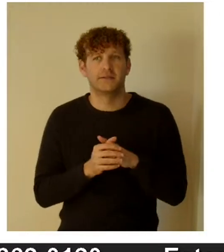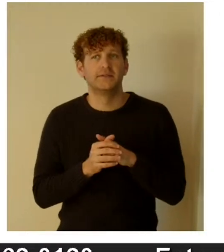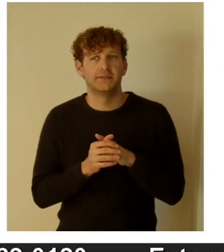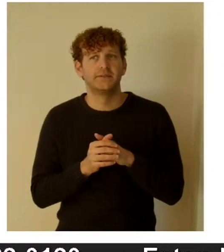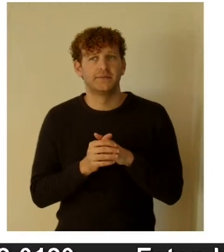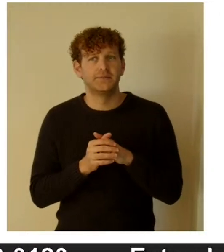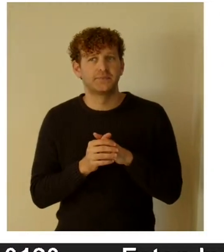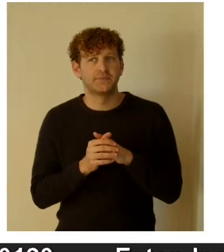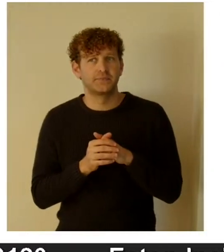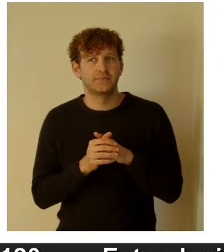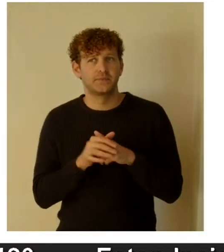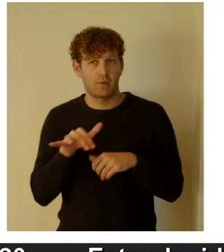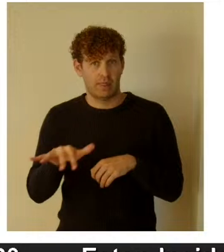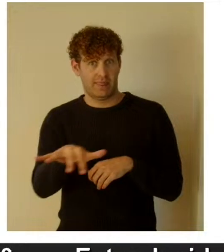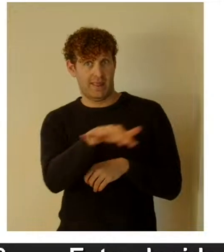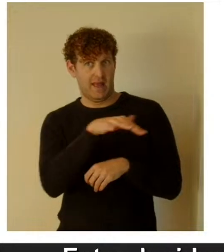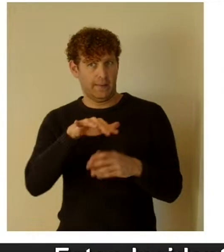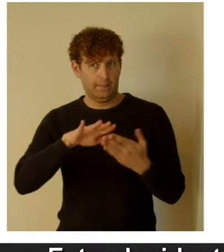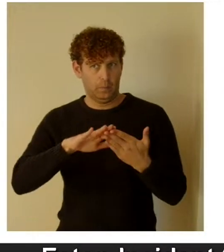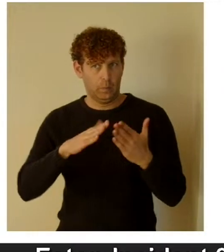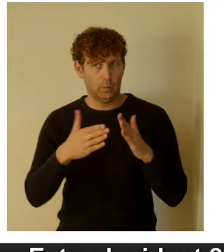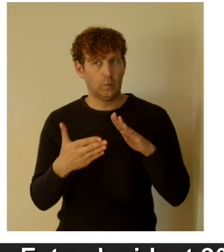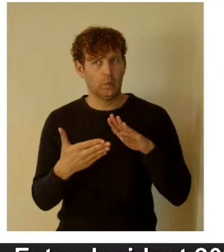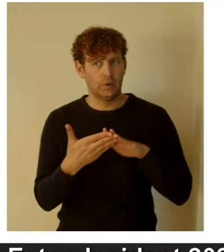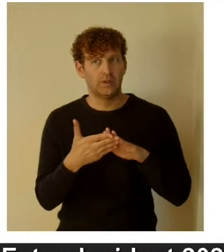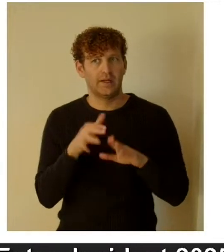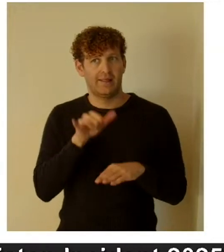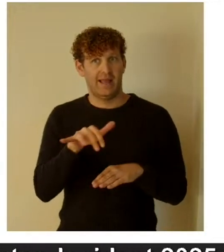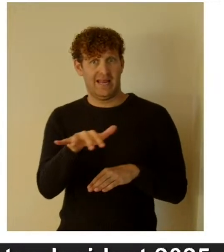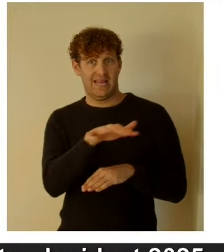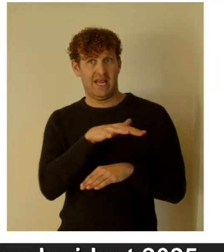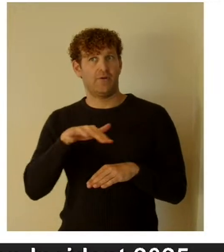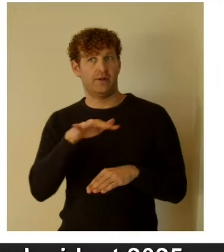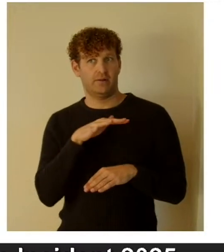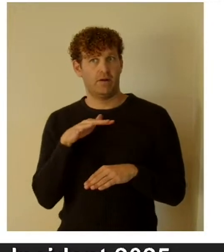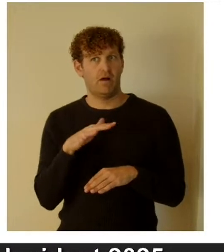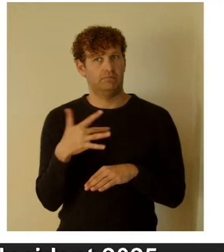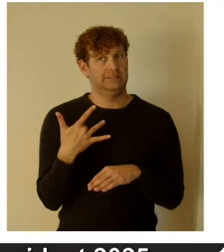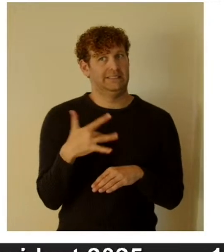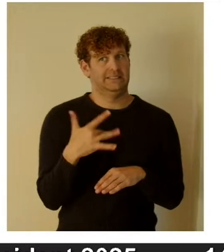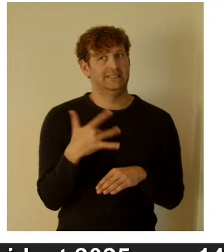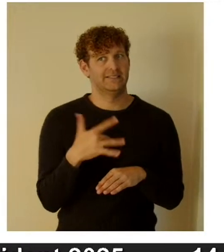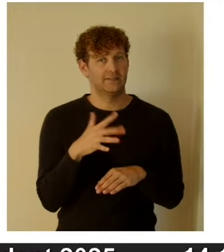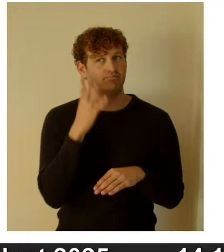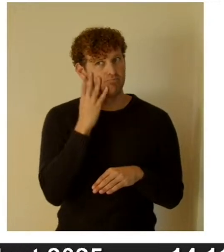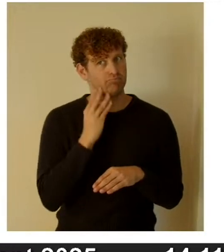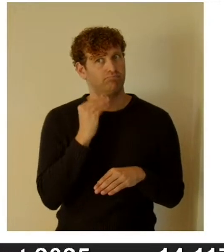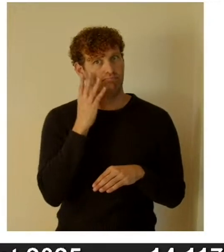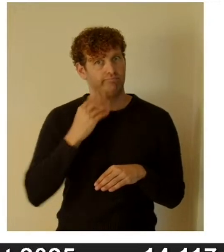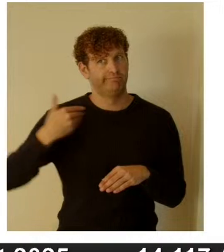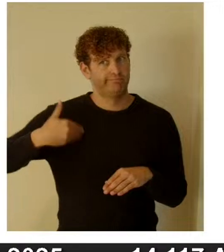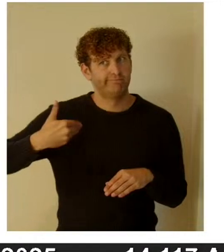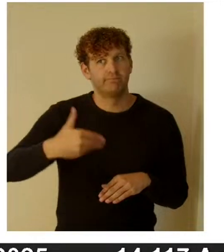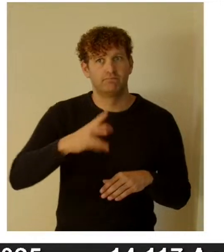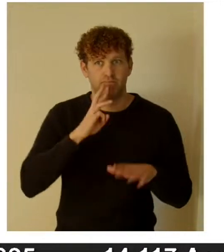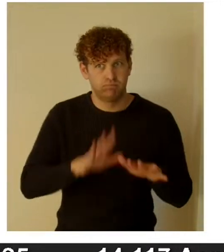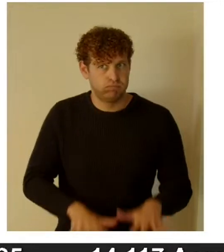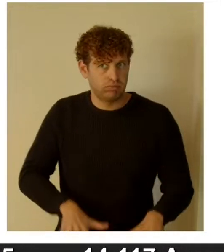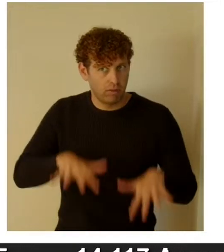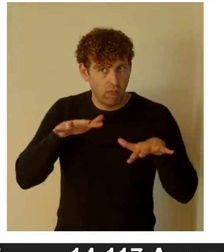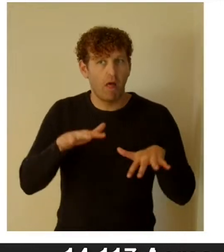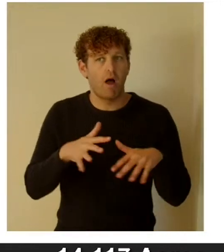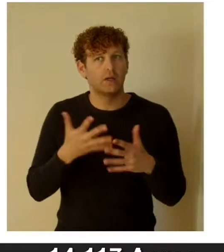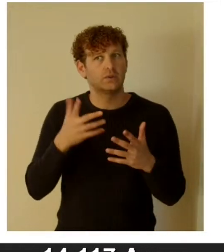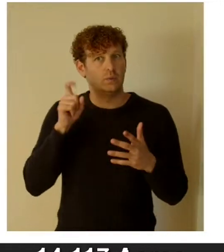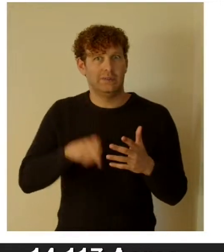As many of you know, this area is subject to potentially damaging floods on a regular basis, and it's even more intense now that we've had a